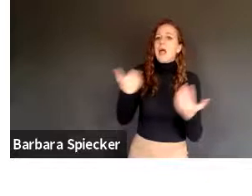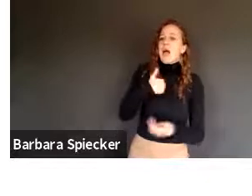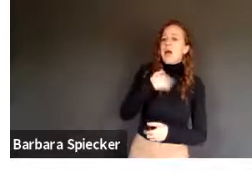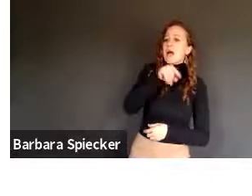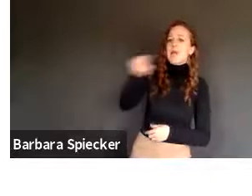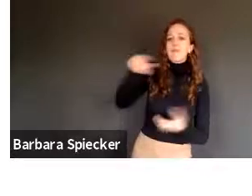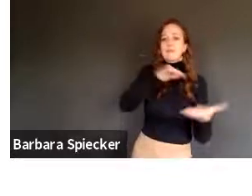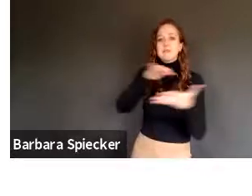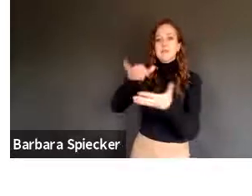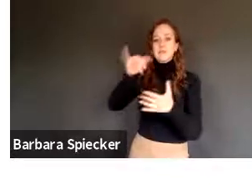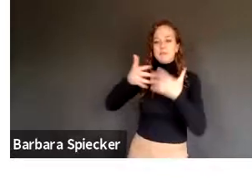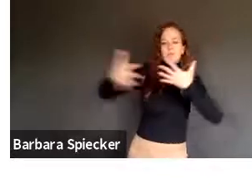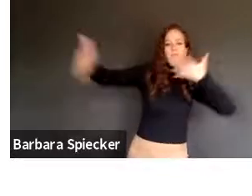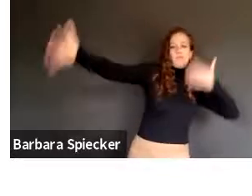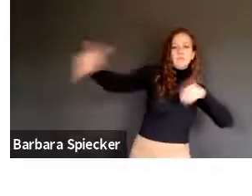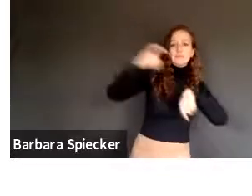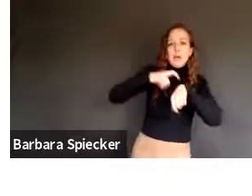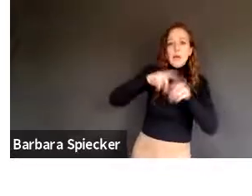on kelps.